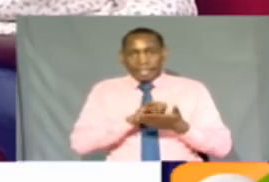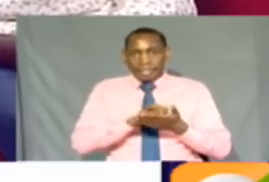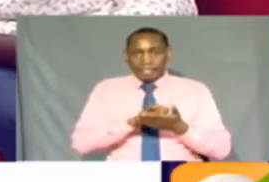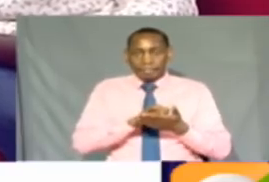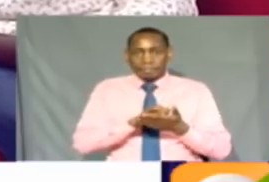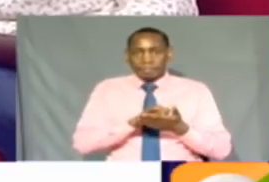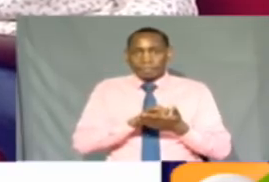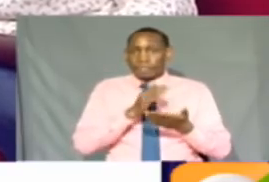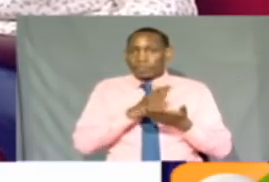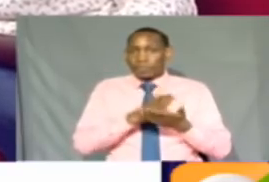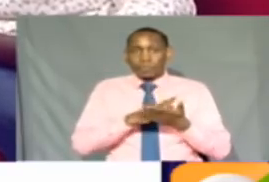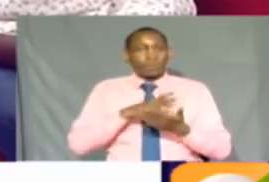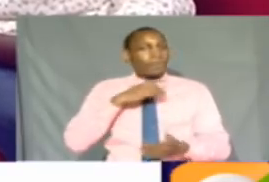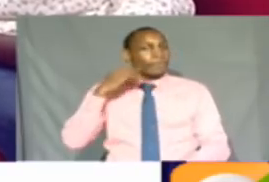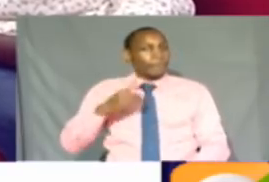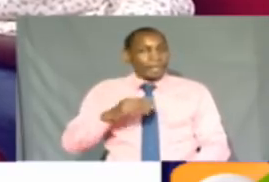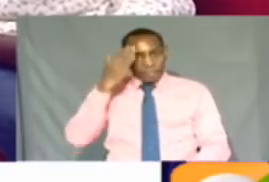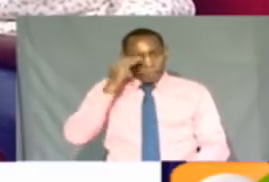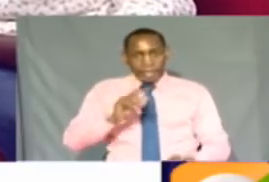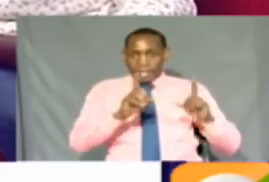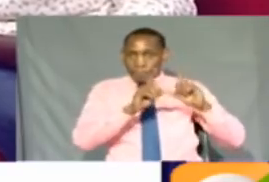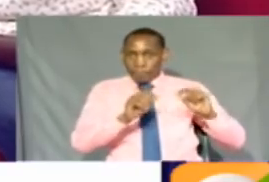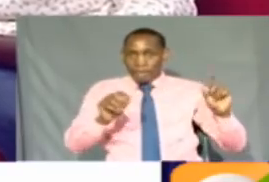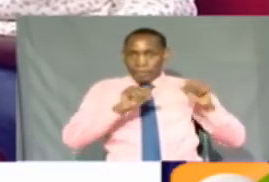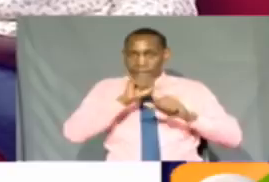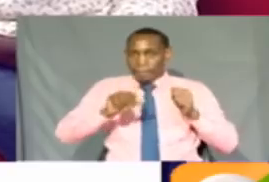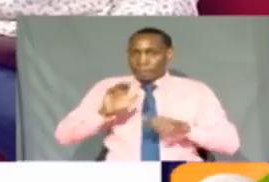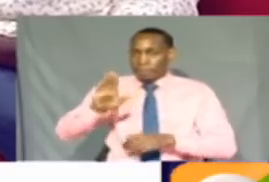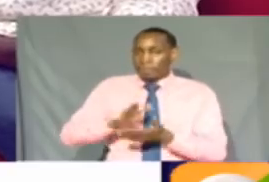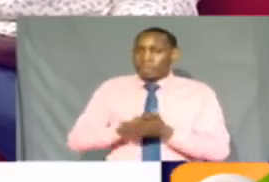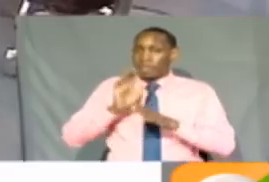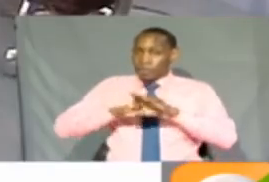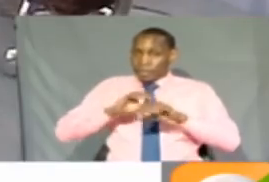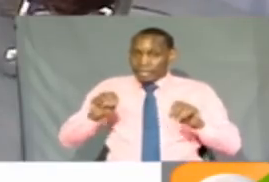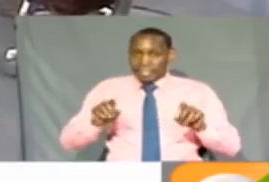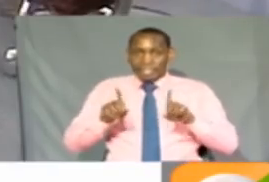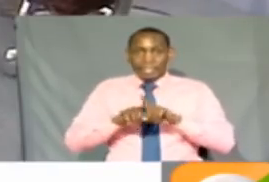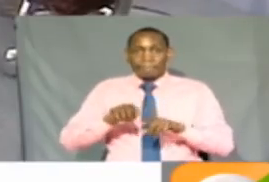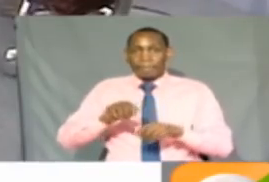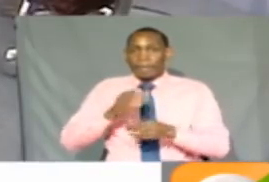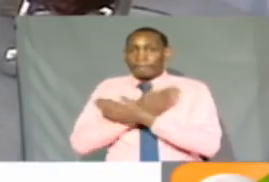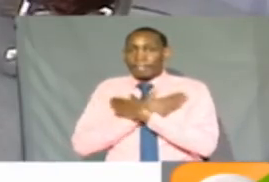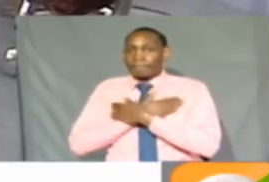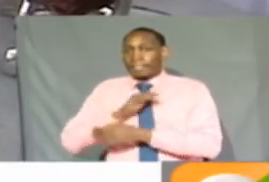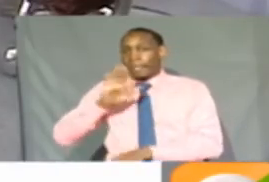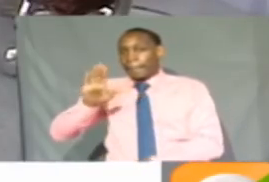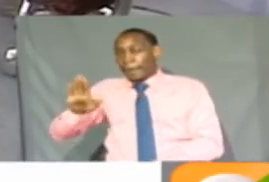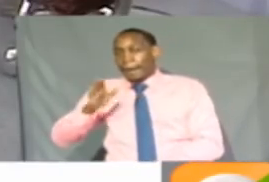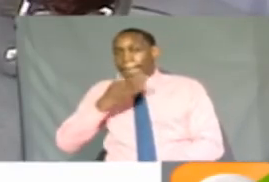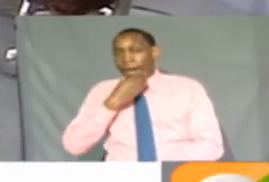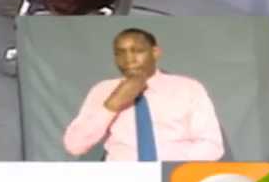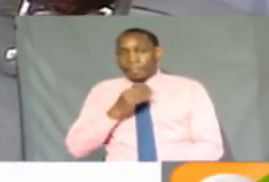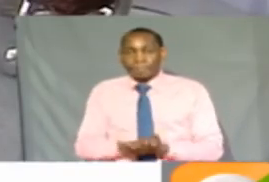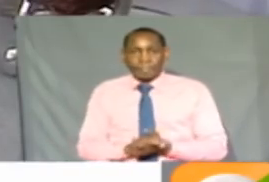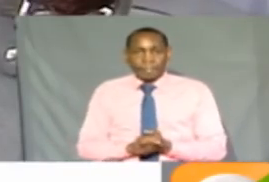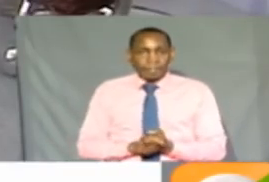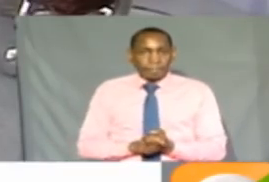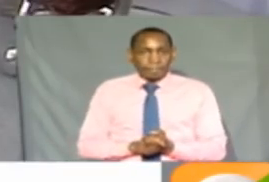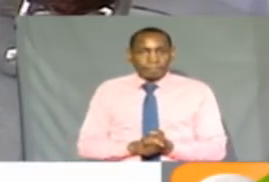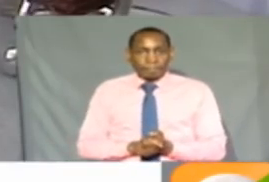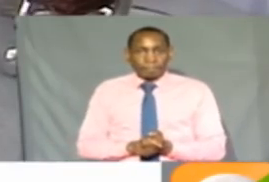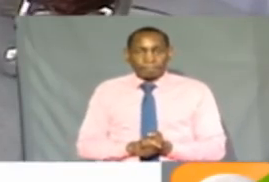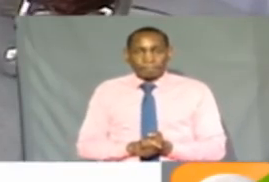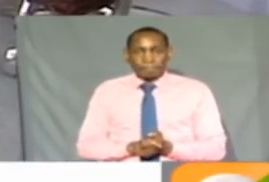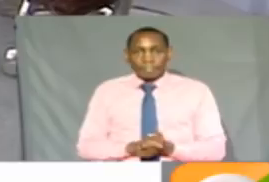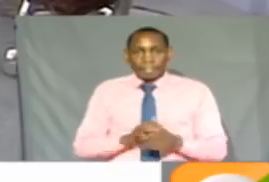an even funnier thing because the statements made about you even worse. And sometimes your own friends who are men. Because I'll tell people, a lot of the patriarchy